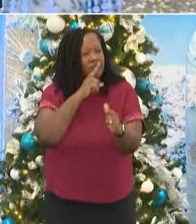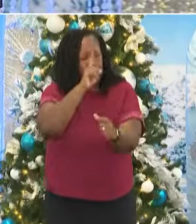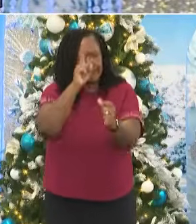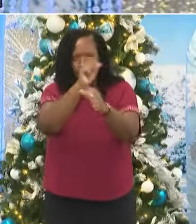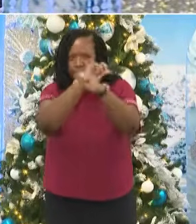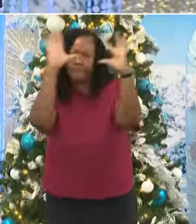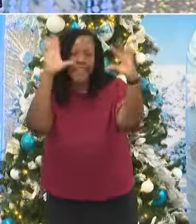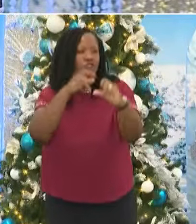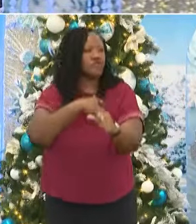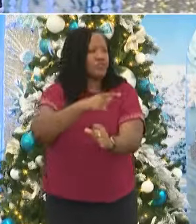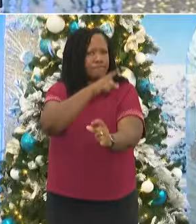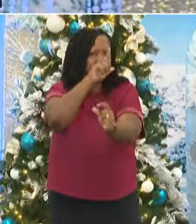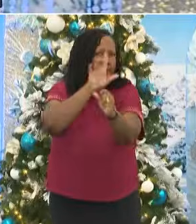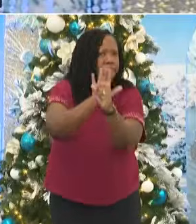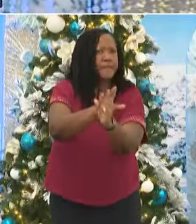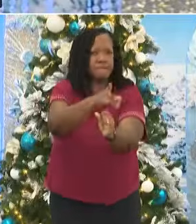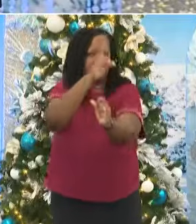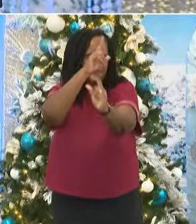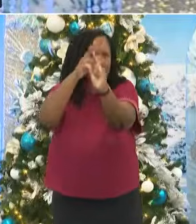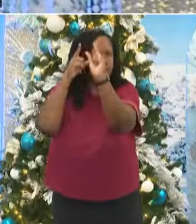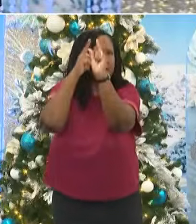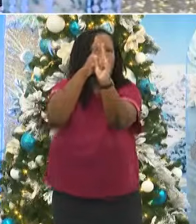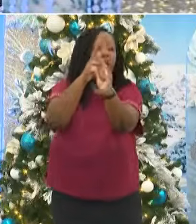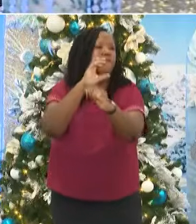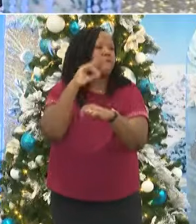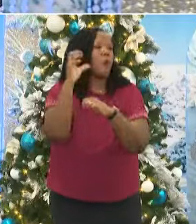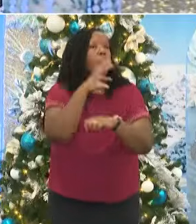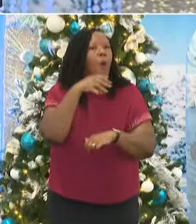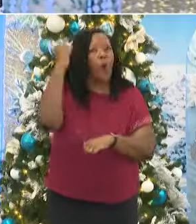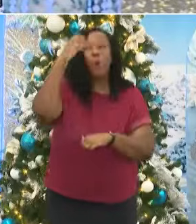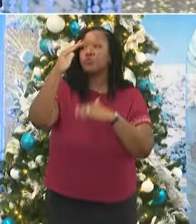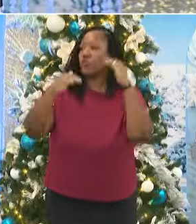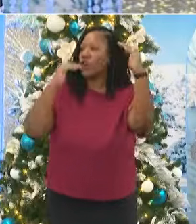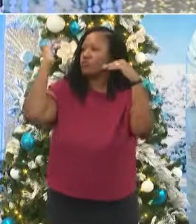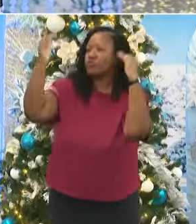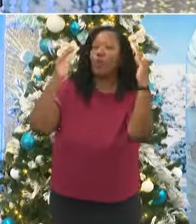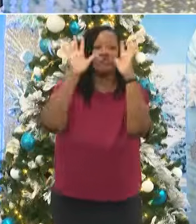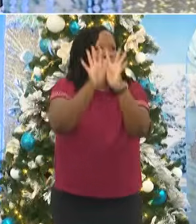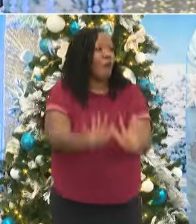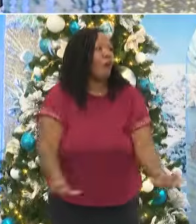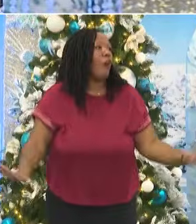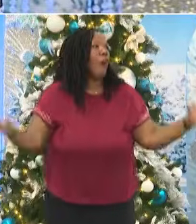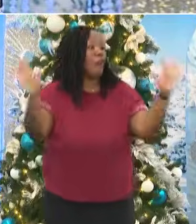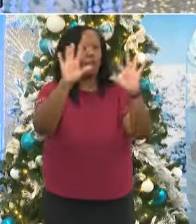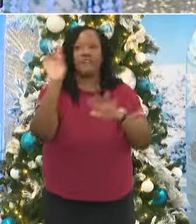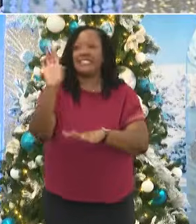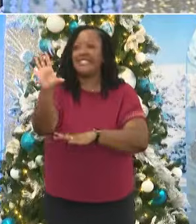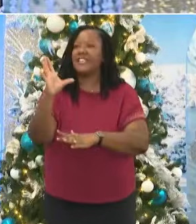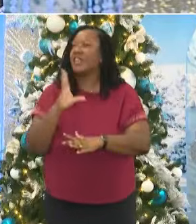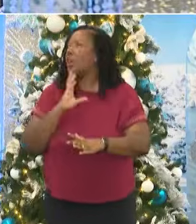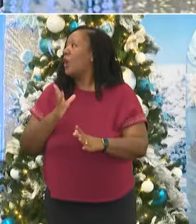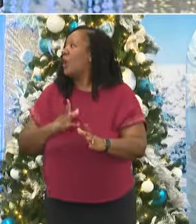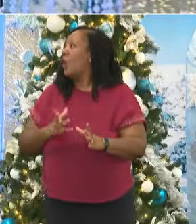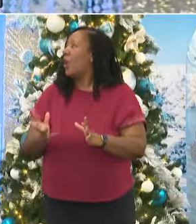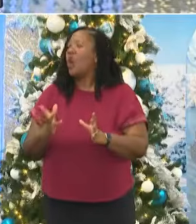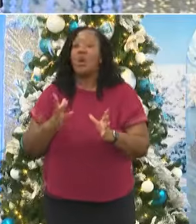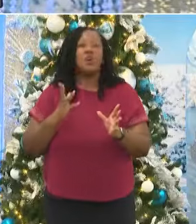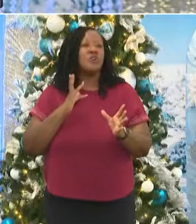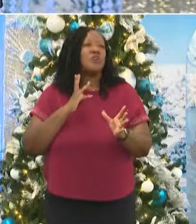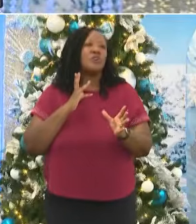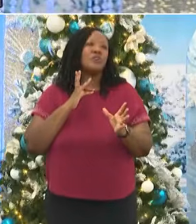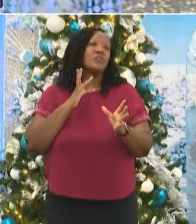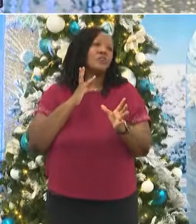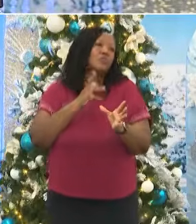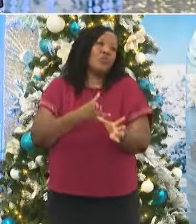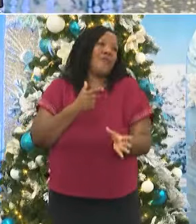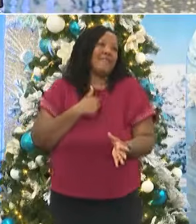commitment to older adults across all 8 wards, join me in singing "Gratefulness